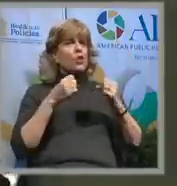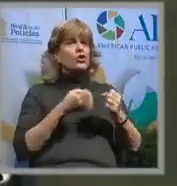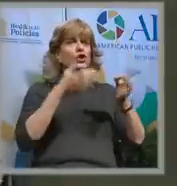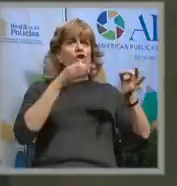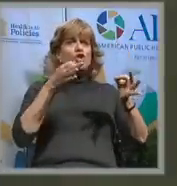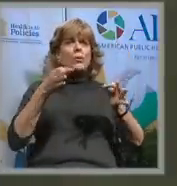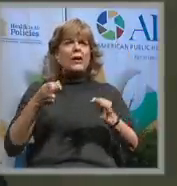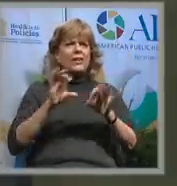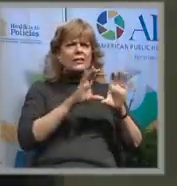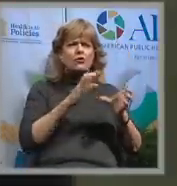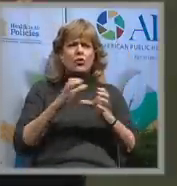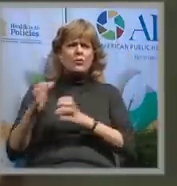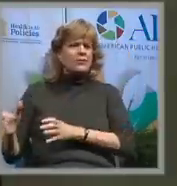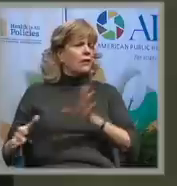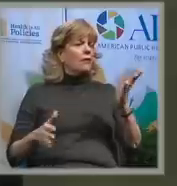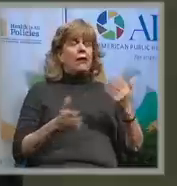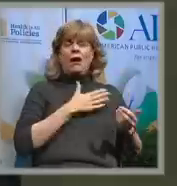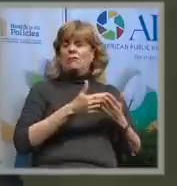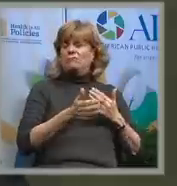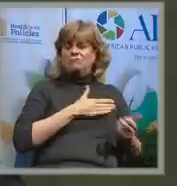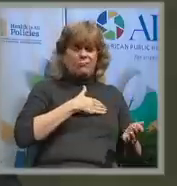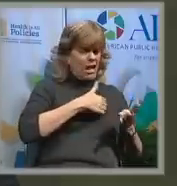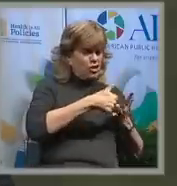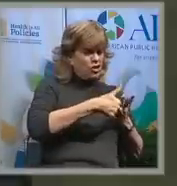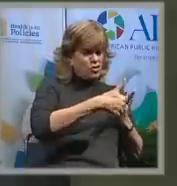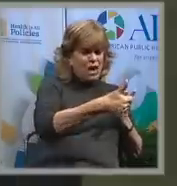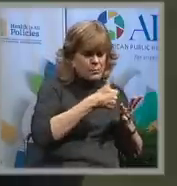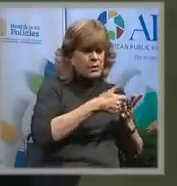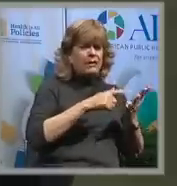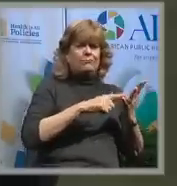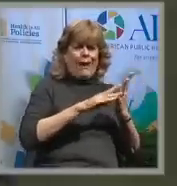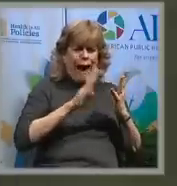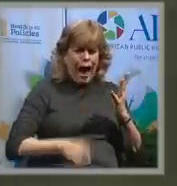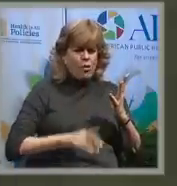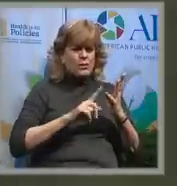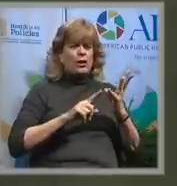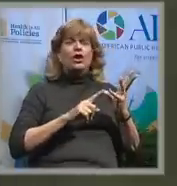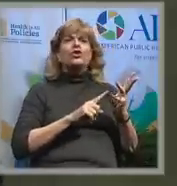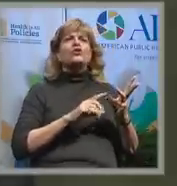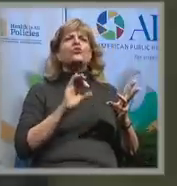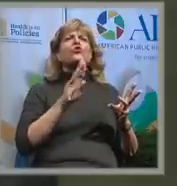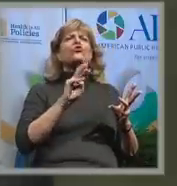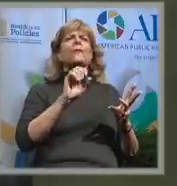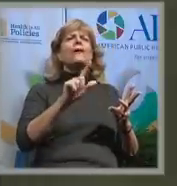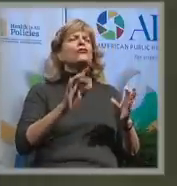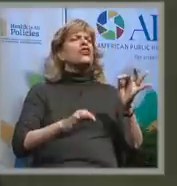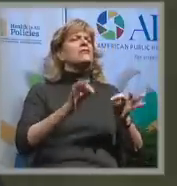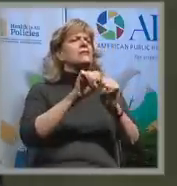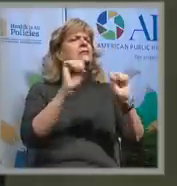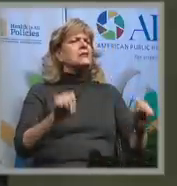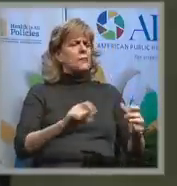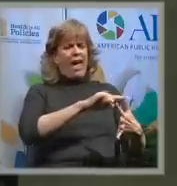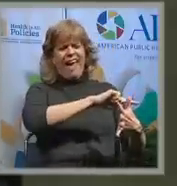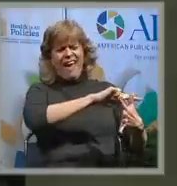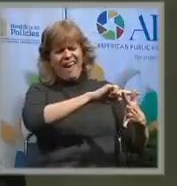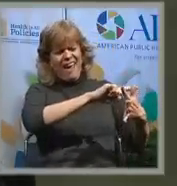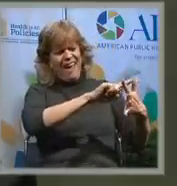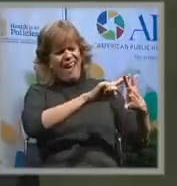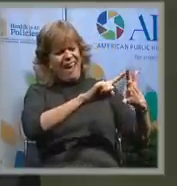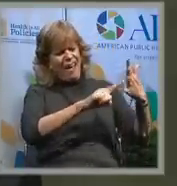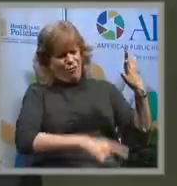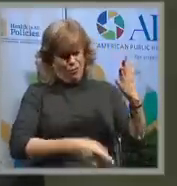determinants, when you think about everything from transportation to housing to the criminal justice system, I don't know of any part of